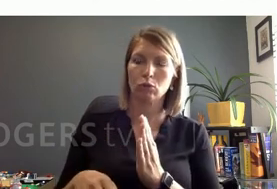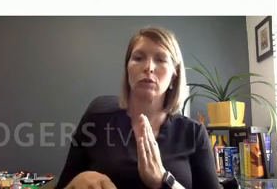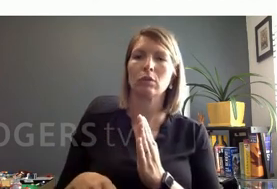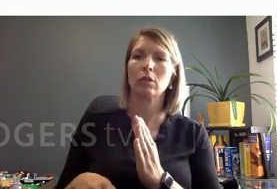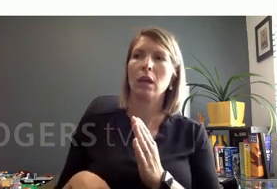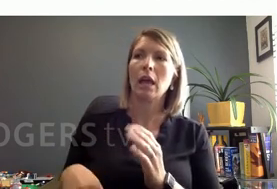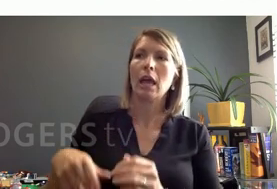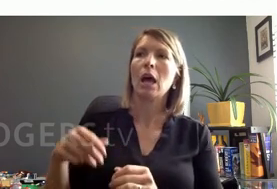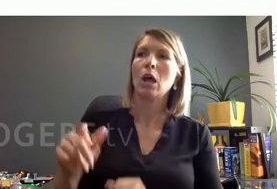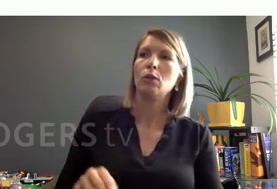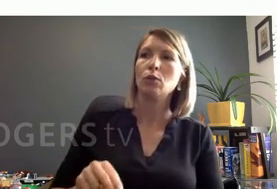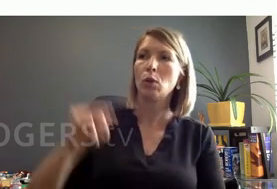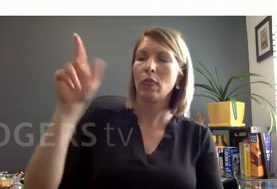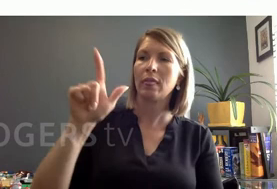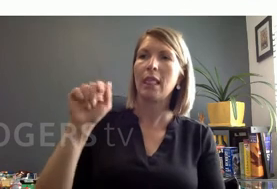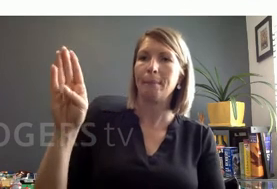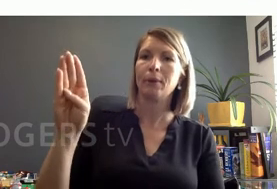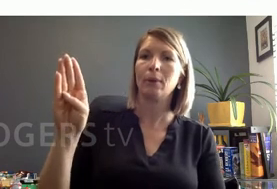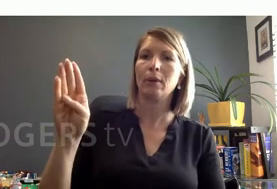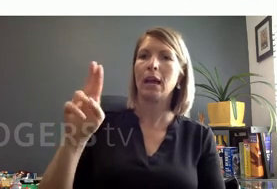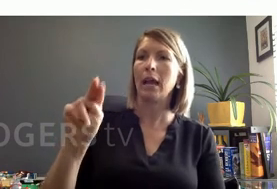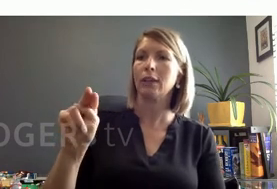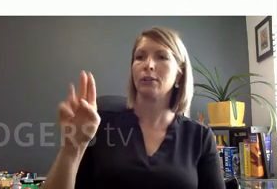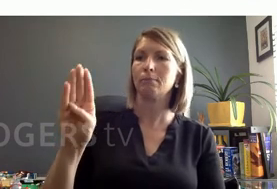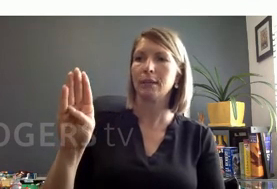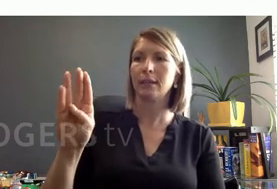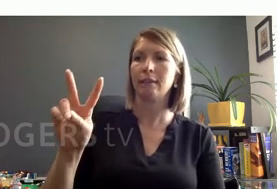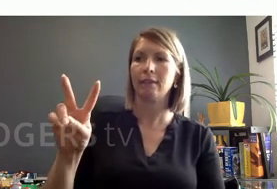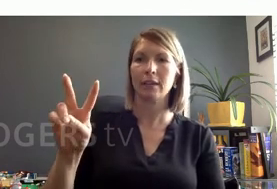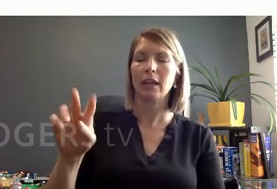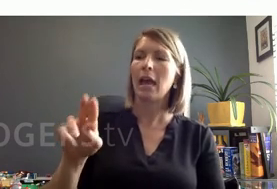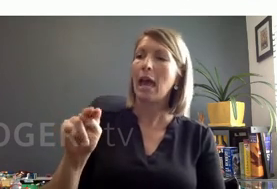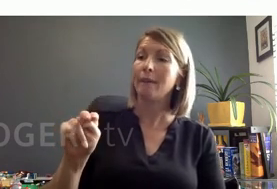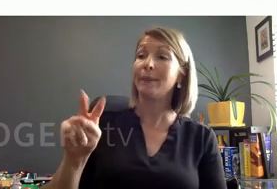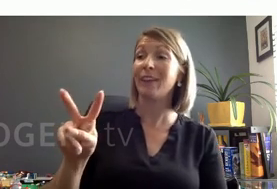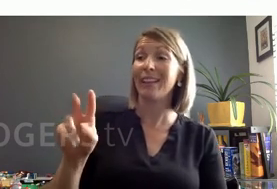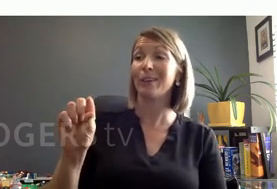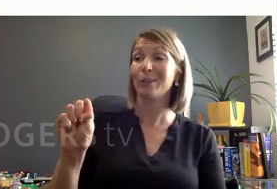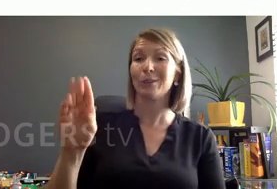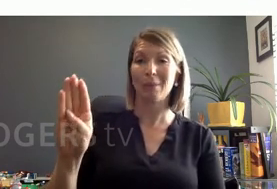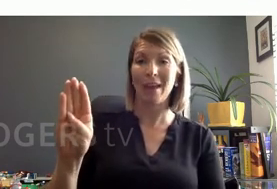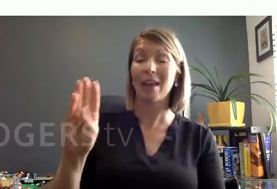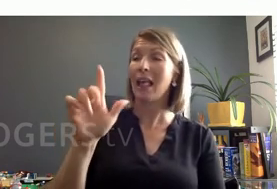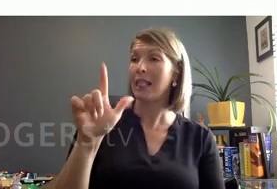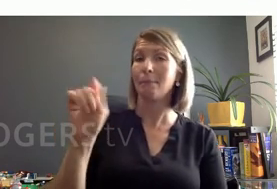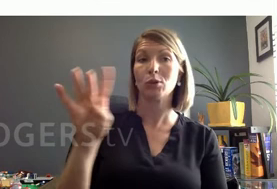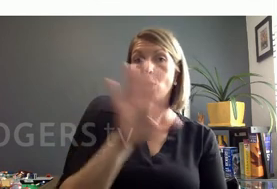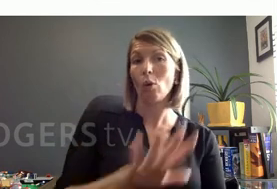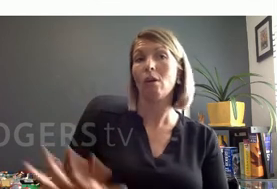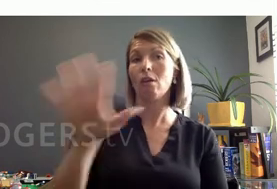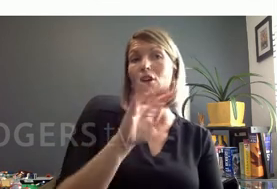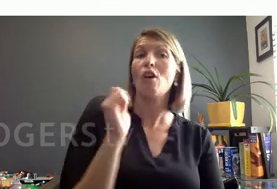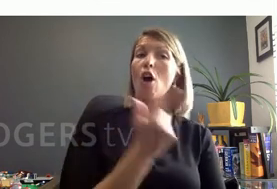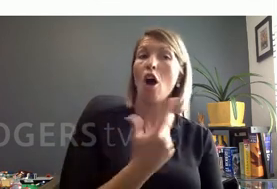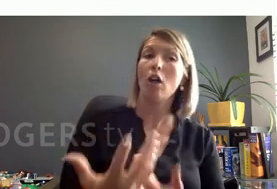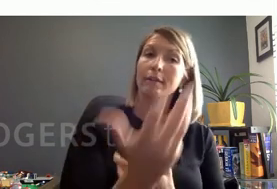Bay, Grand Falls, Windsor, you know, Connerbrook. So these are areas in which we feel that we have learned so much